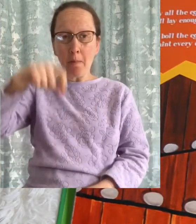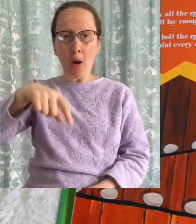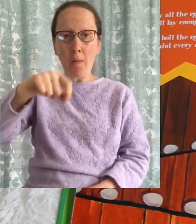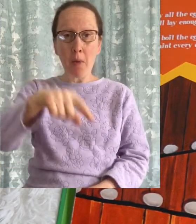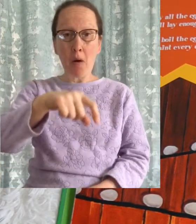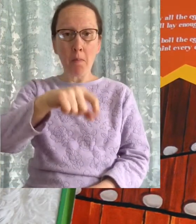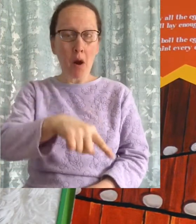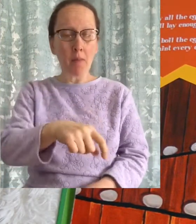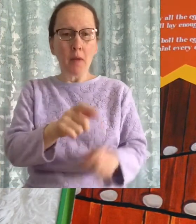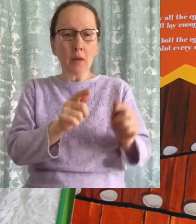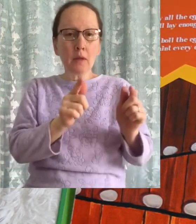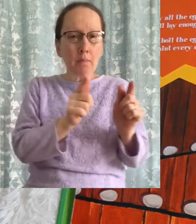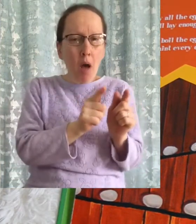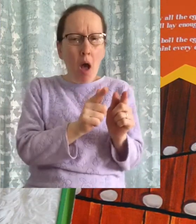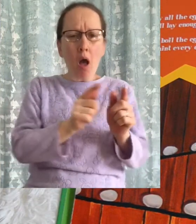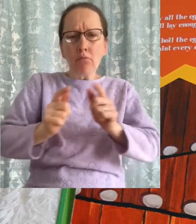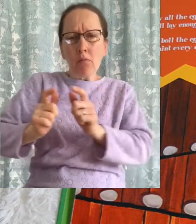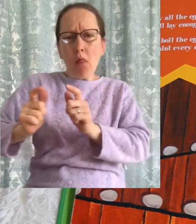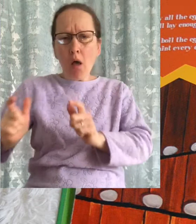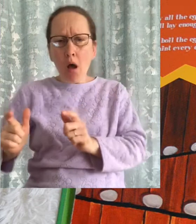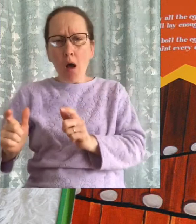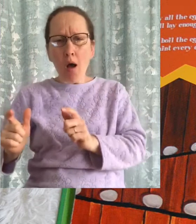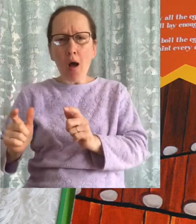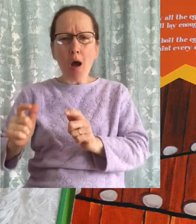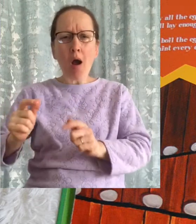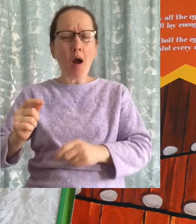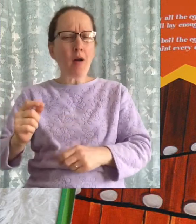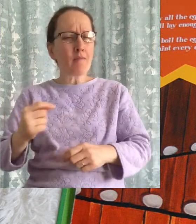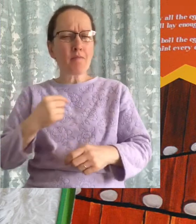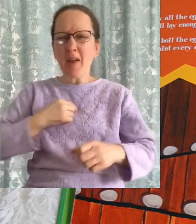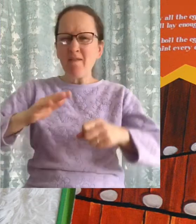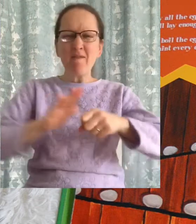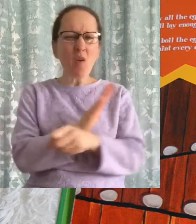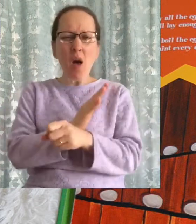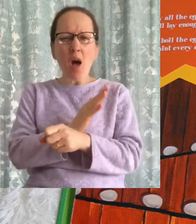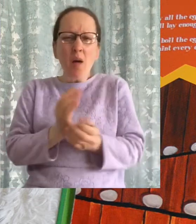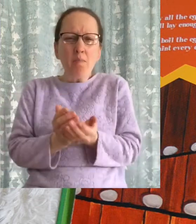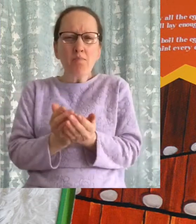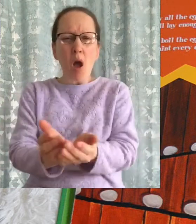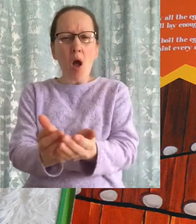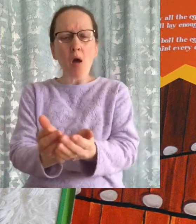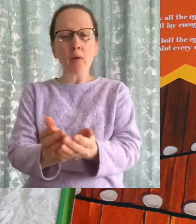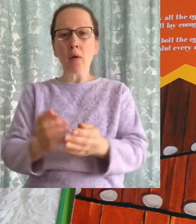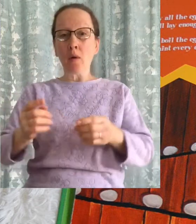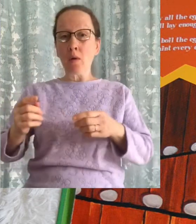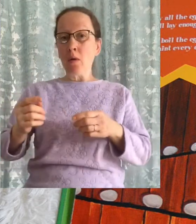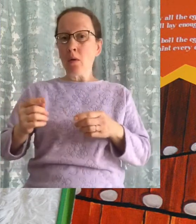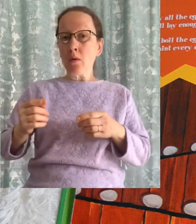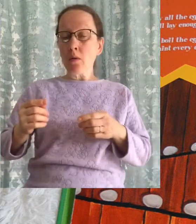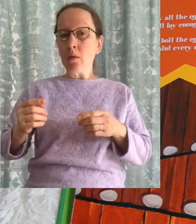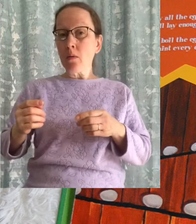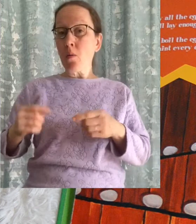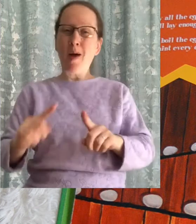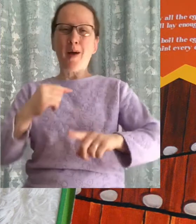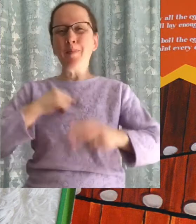I'll lay all the eggs, from the small to the large. I'll lay enough eggs to fill up a barge. I'll boil the